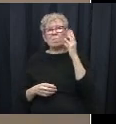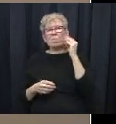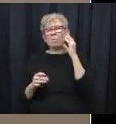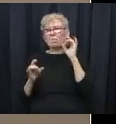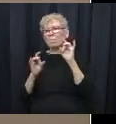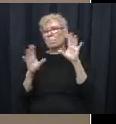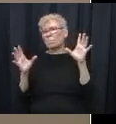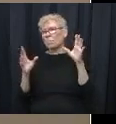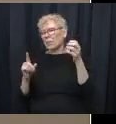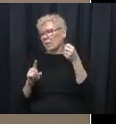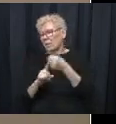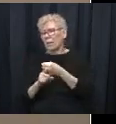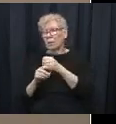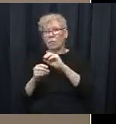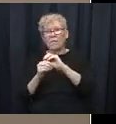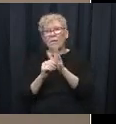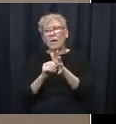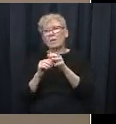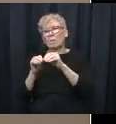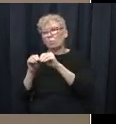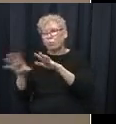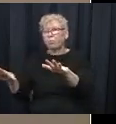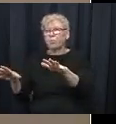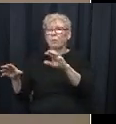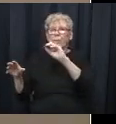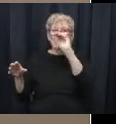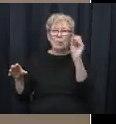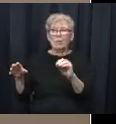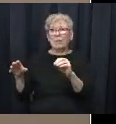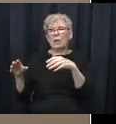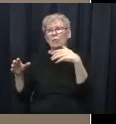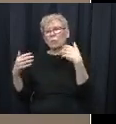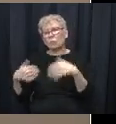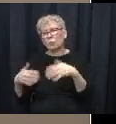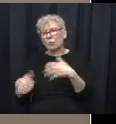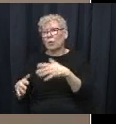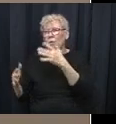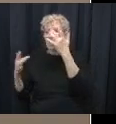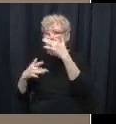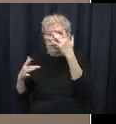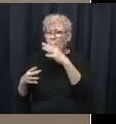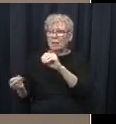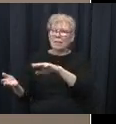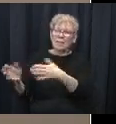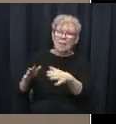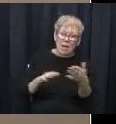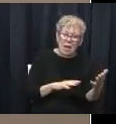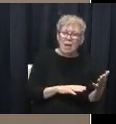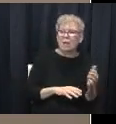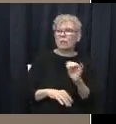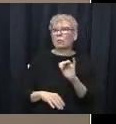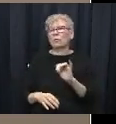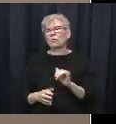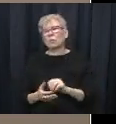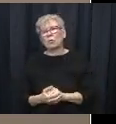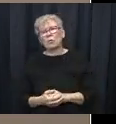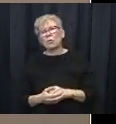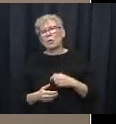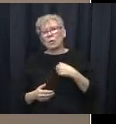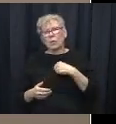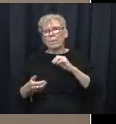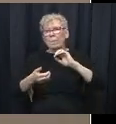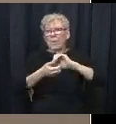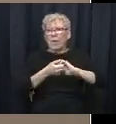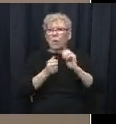deaths. So we're being intentional. We're working with community-based organizations and churches and setting up pop-up clinics around the state